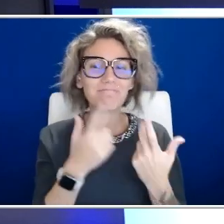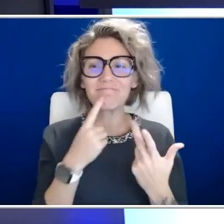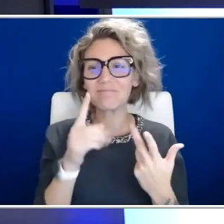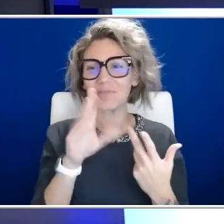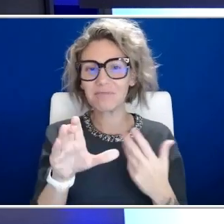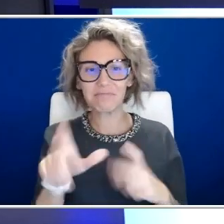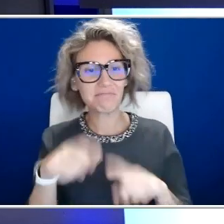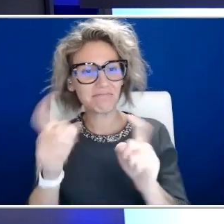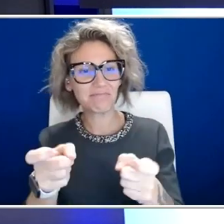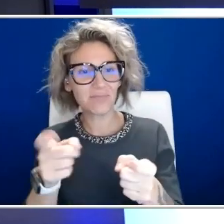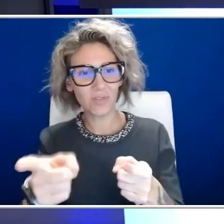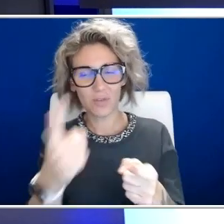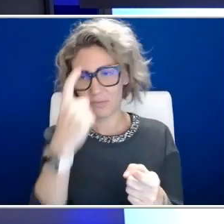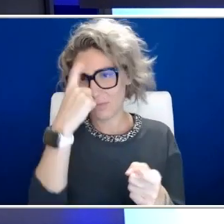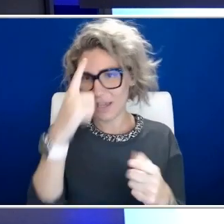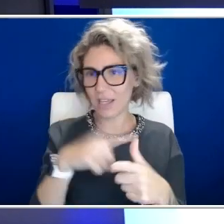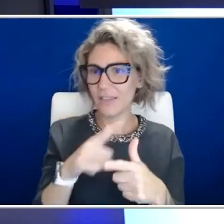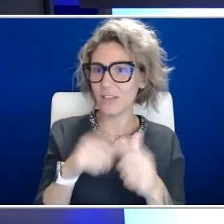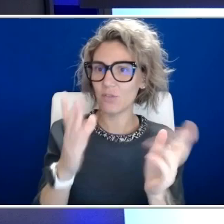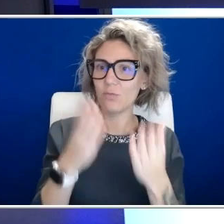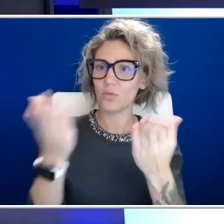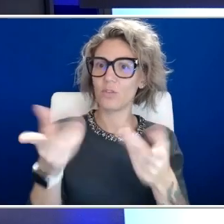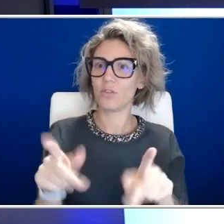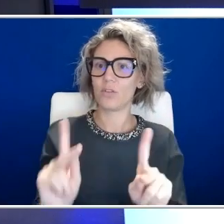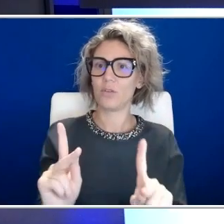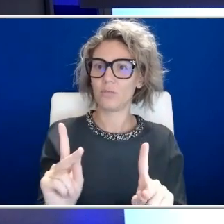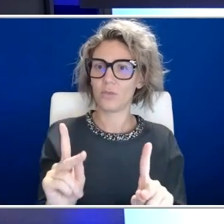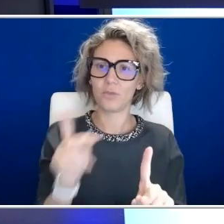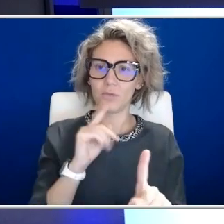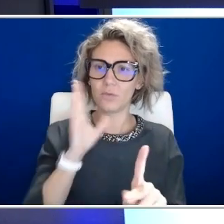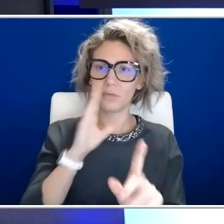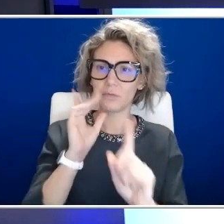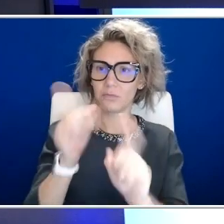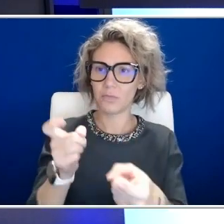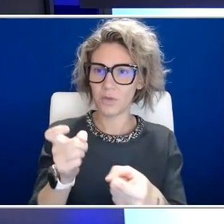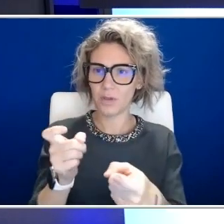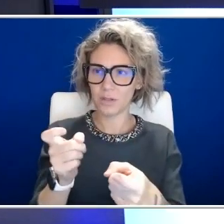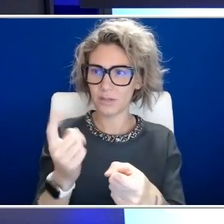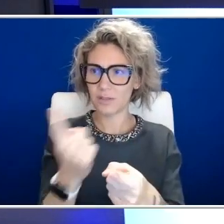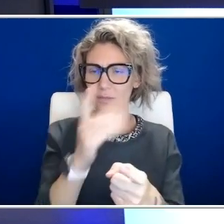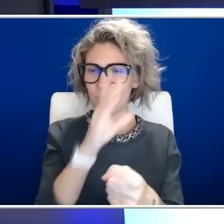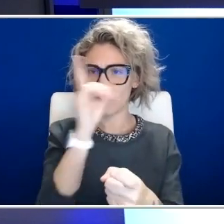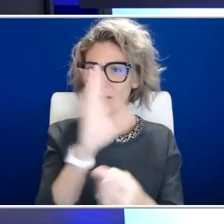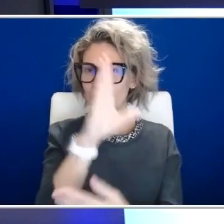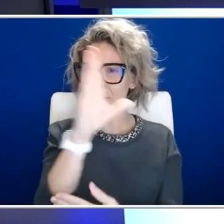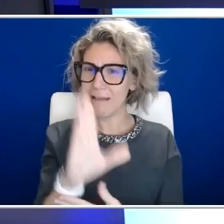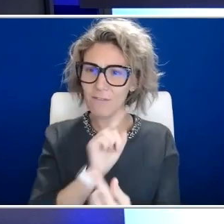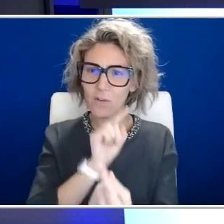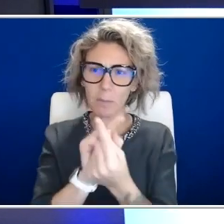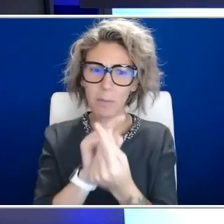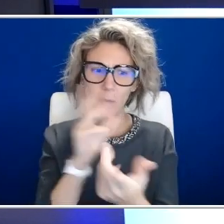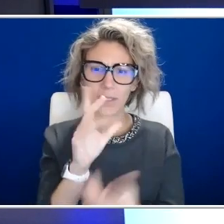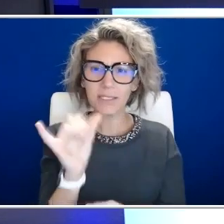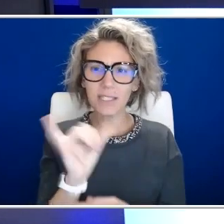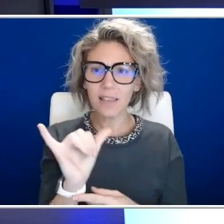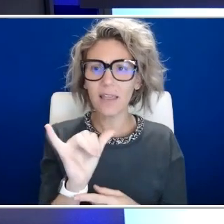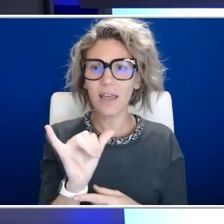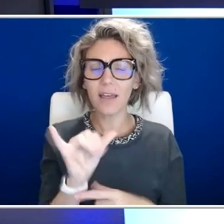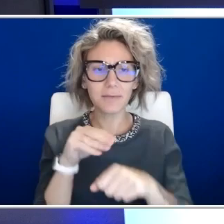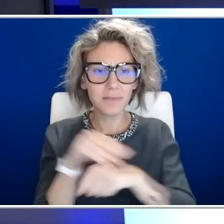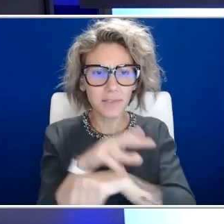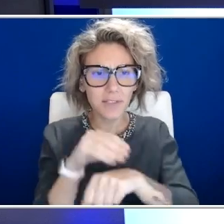her mind, but then you present this opportunity to say, hey, you're going to donate to someone you've never met before. Mm-hmm. What is that like, kind of counseling couples through